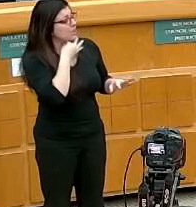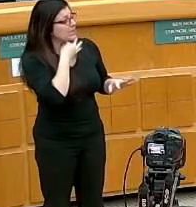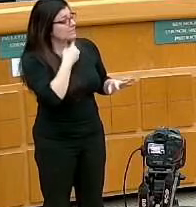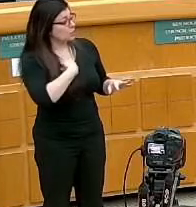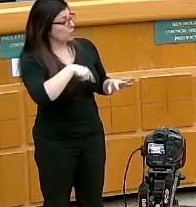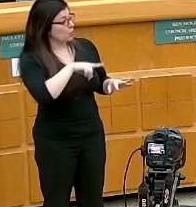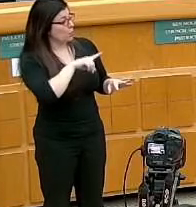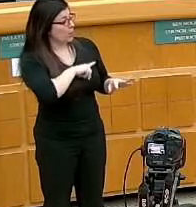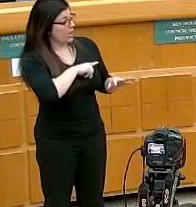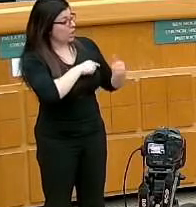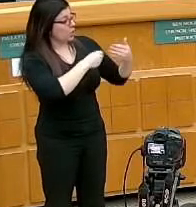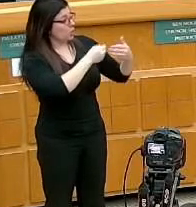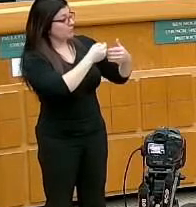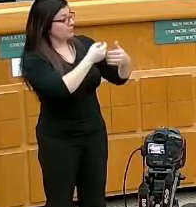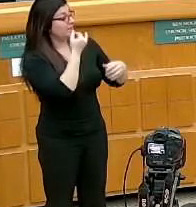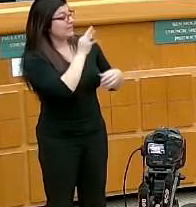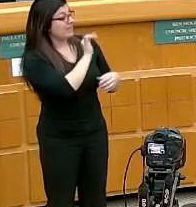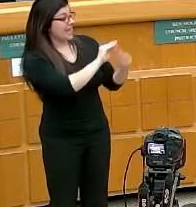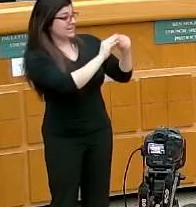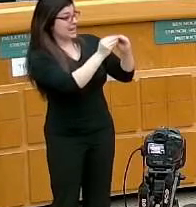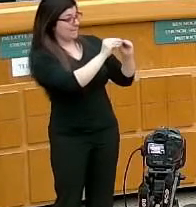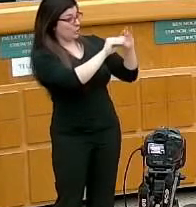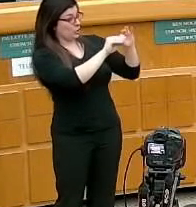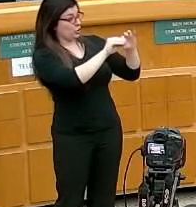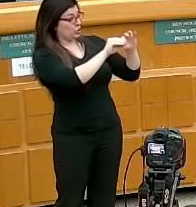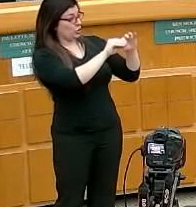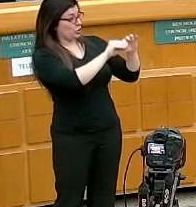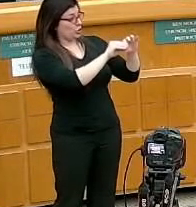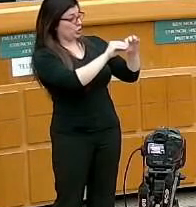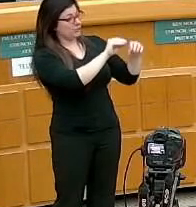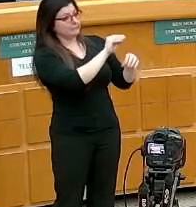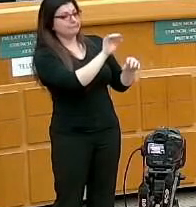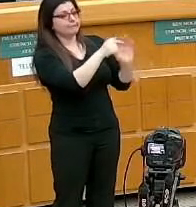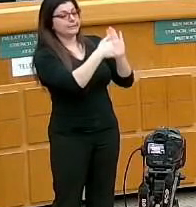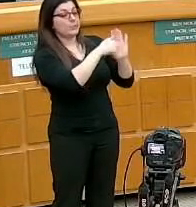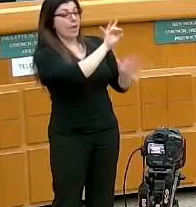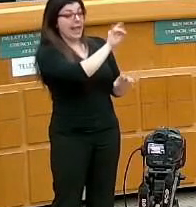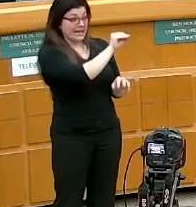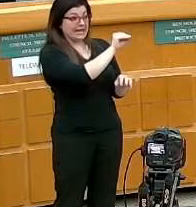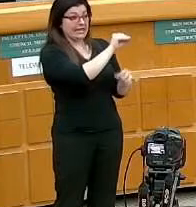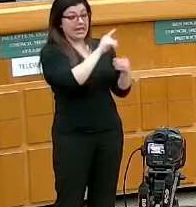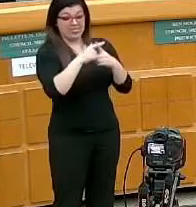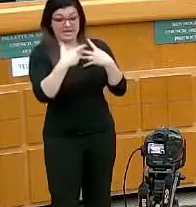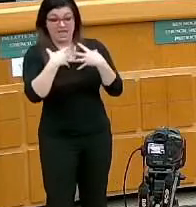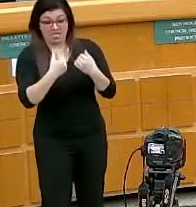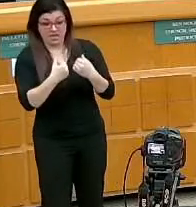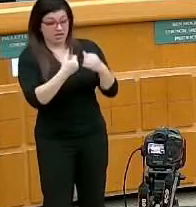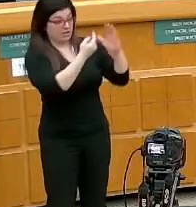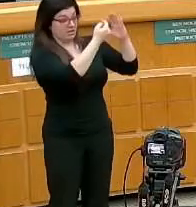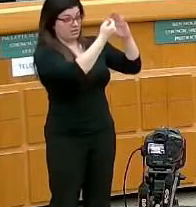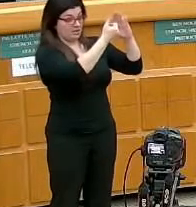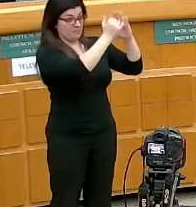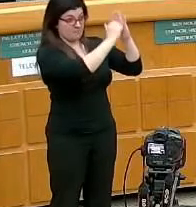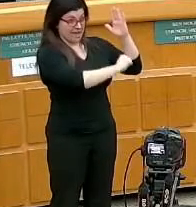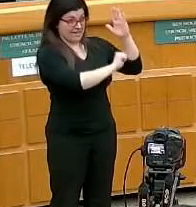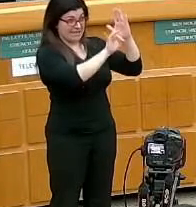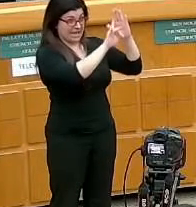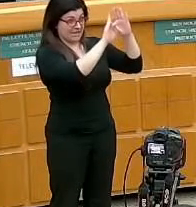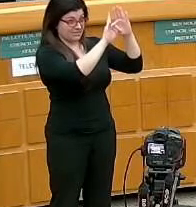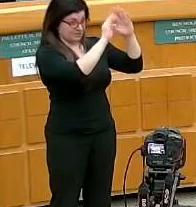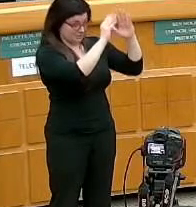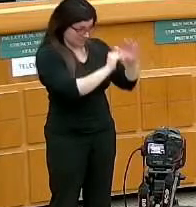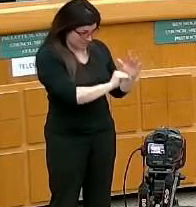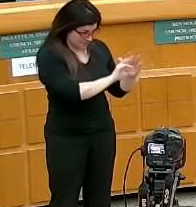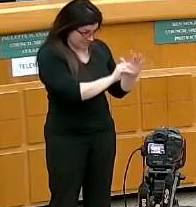our total number at this point? From the number? No. No, they're part of. So why are